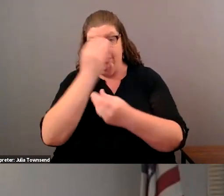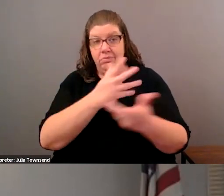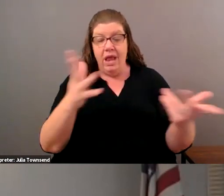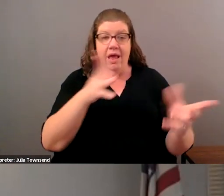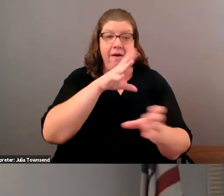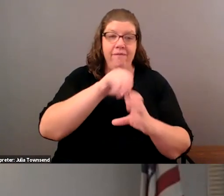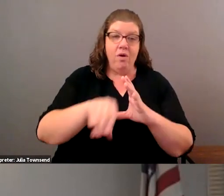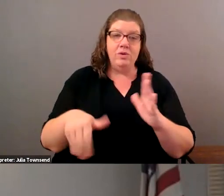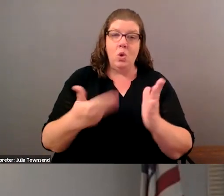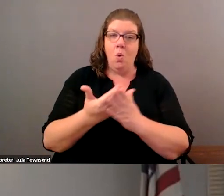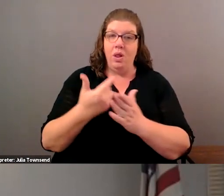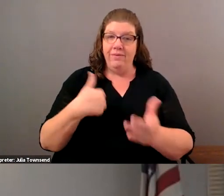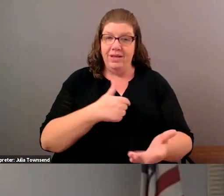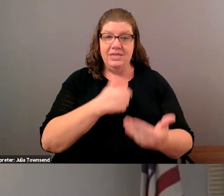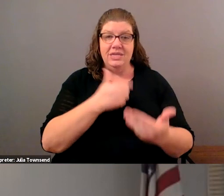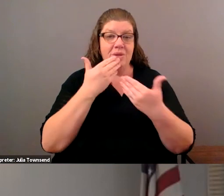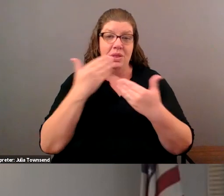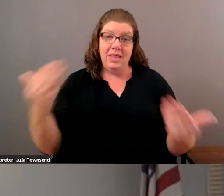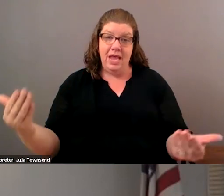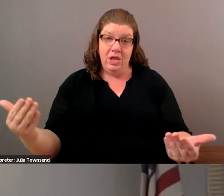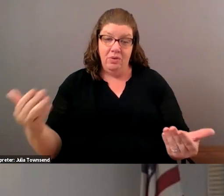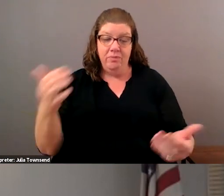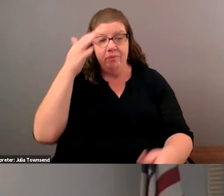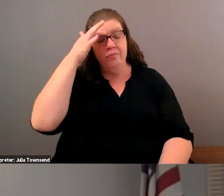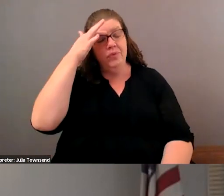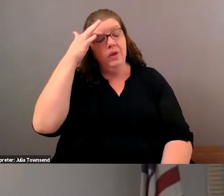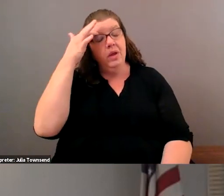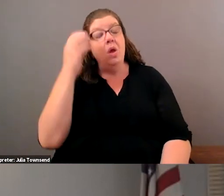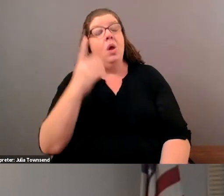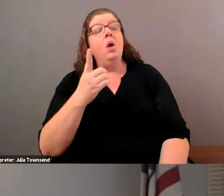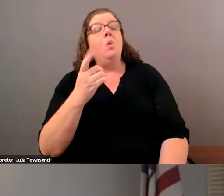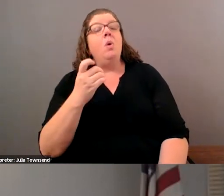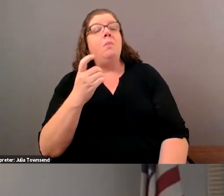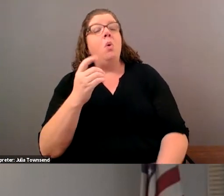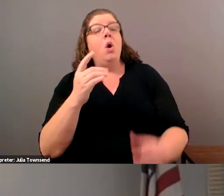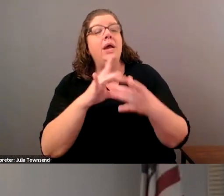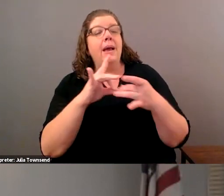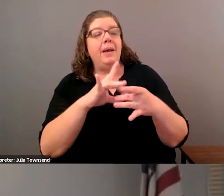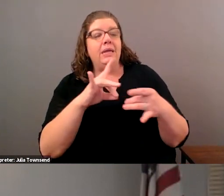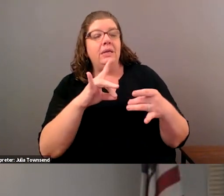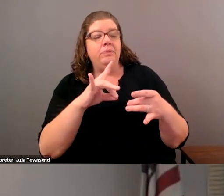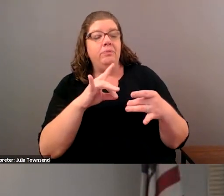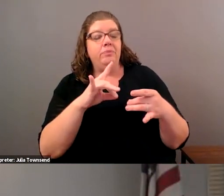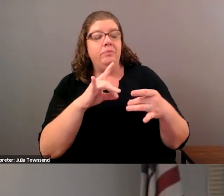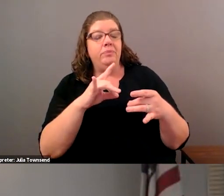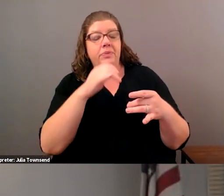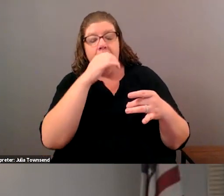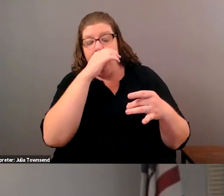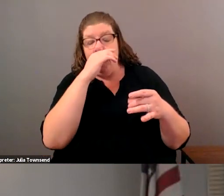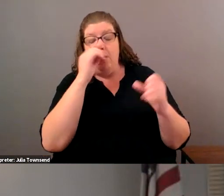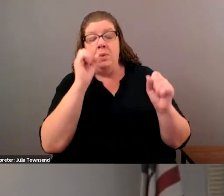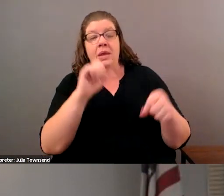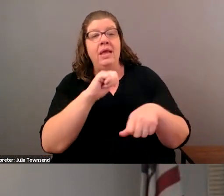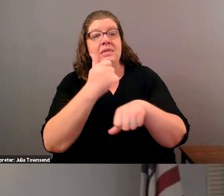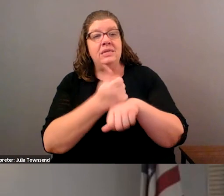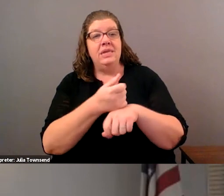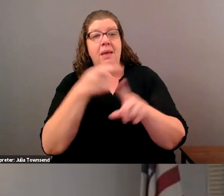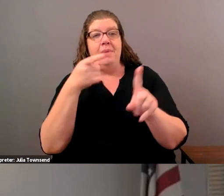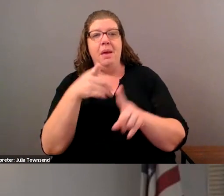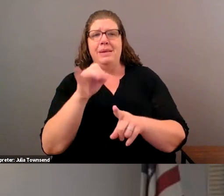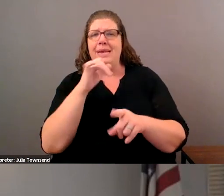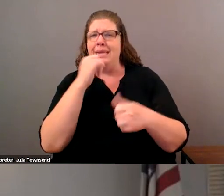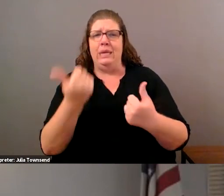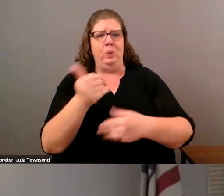us. So thank you. And one more comment. If we can set up a date, not tonight,